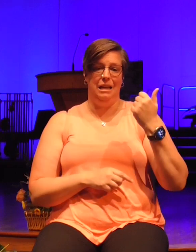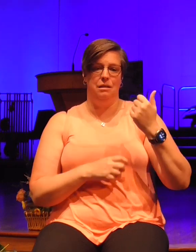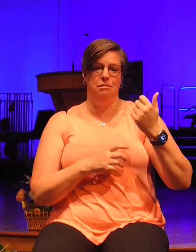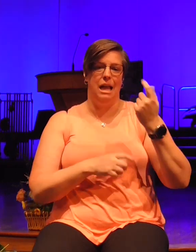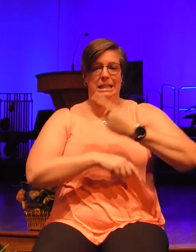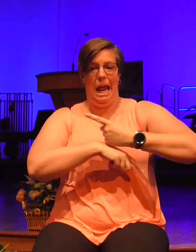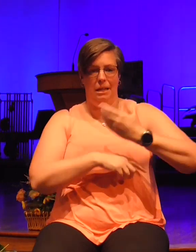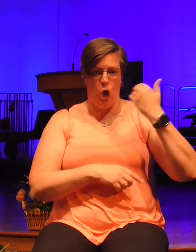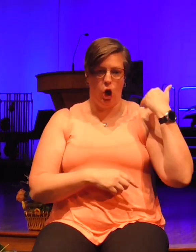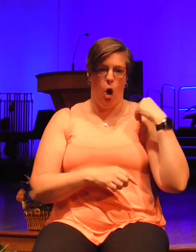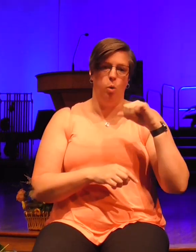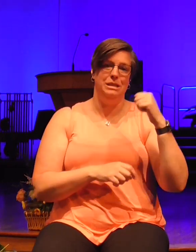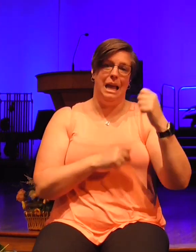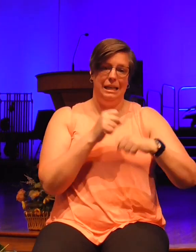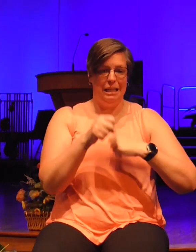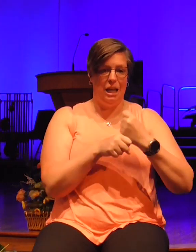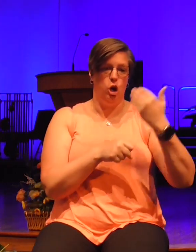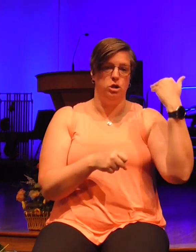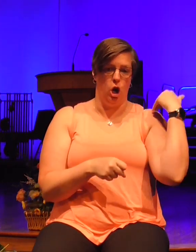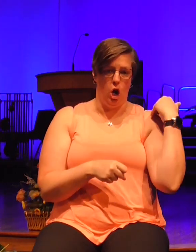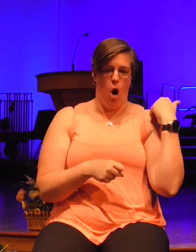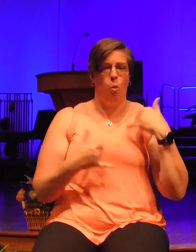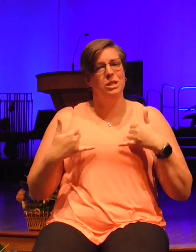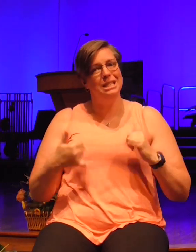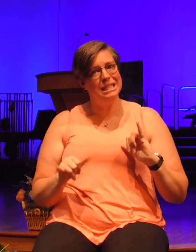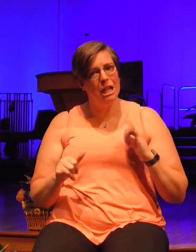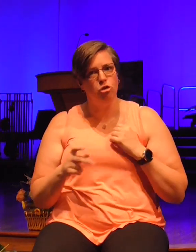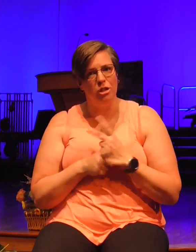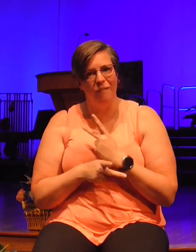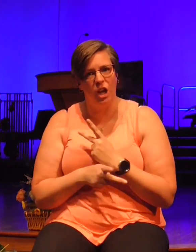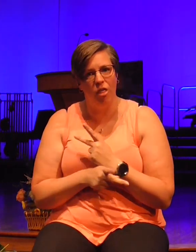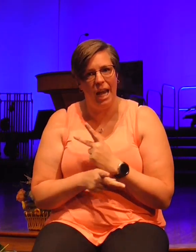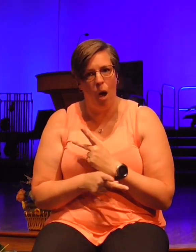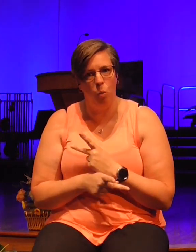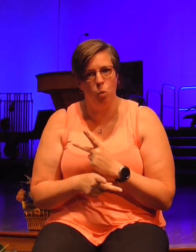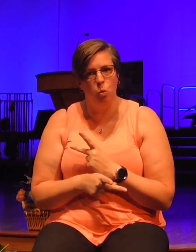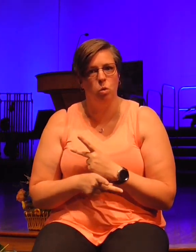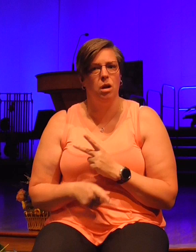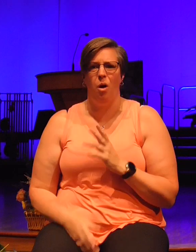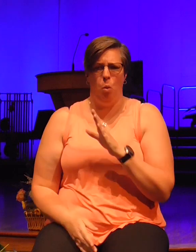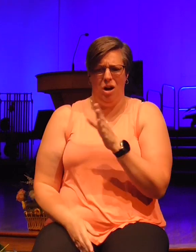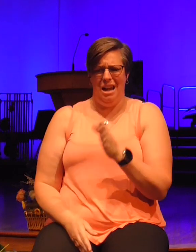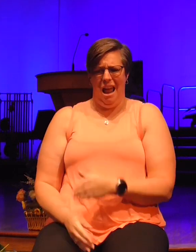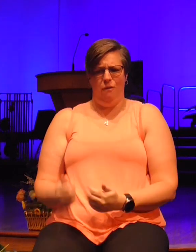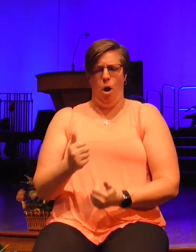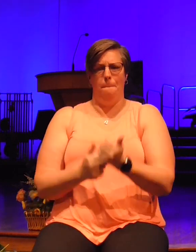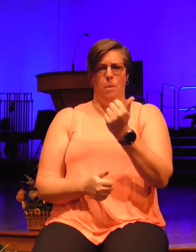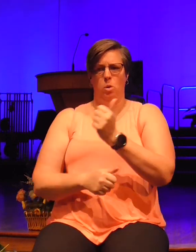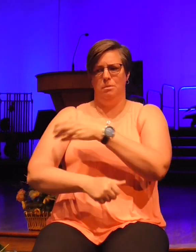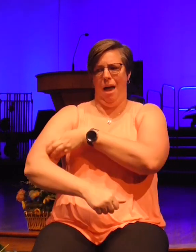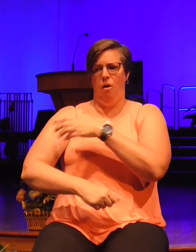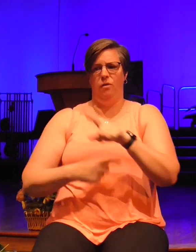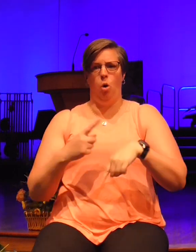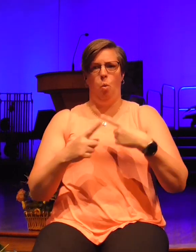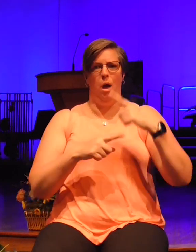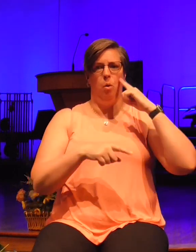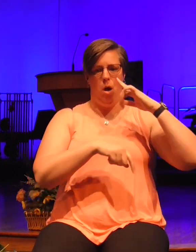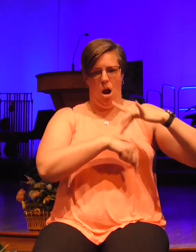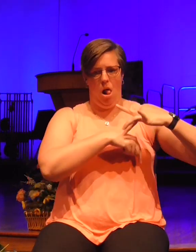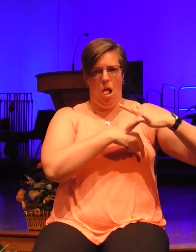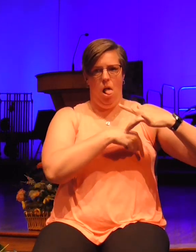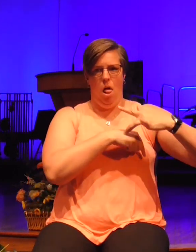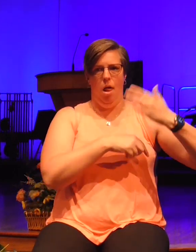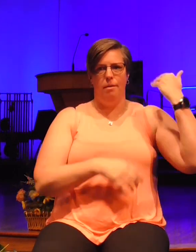we're there trying to figure it out. And we are never our most powerful self when we're obsessing and contemplating